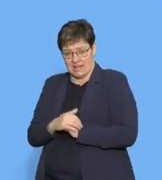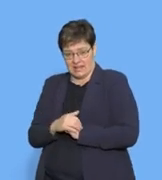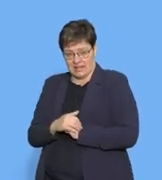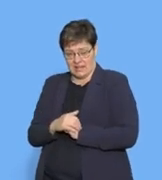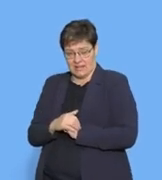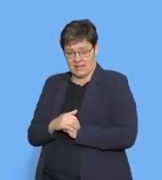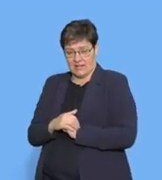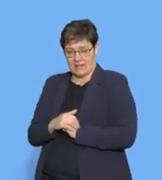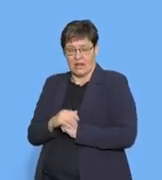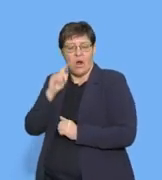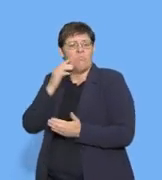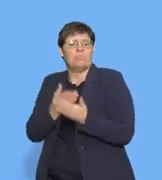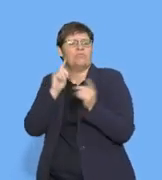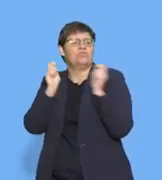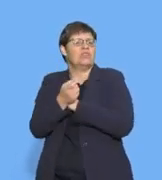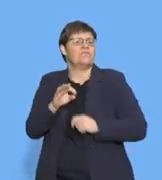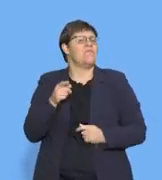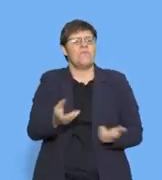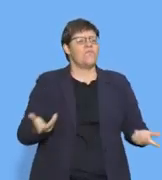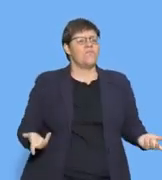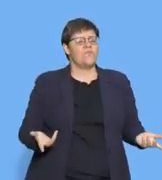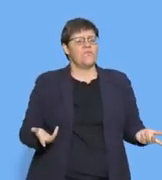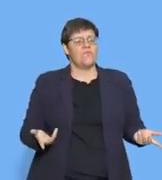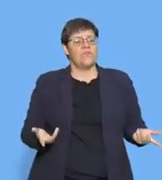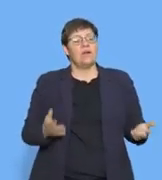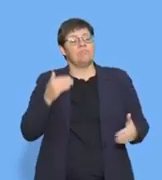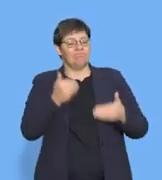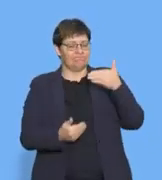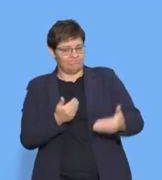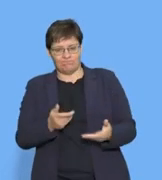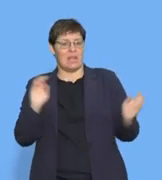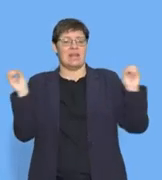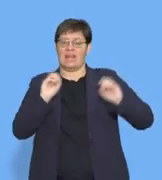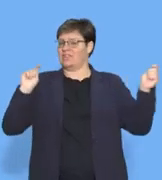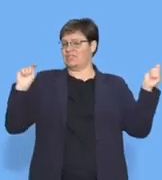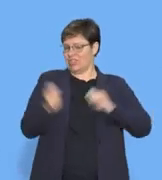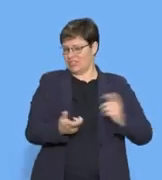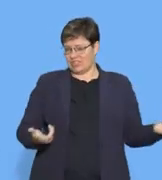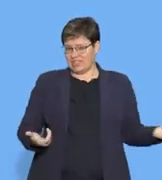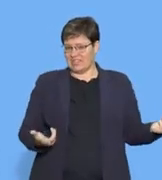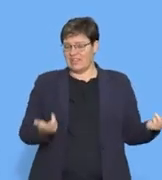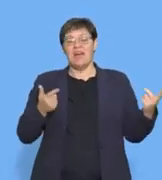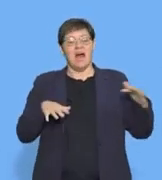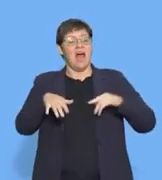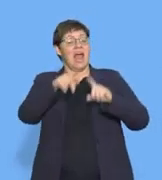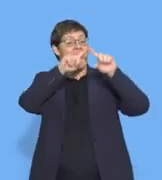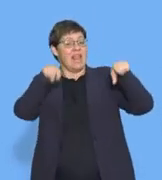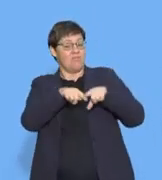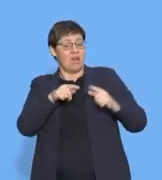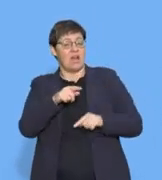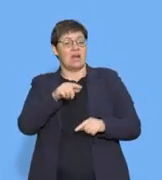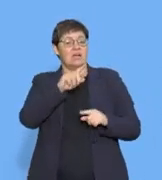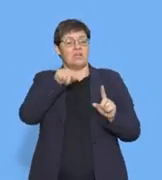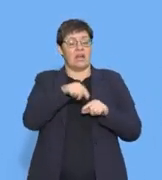180 minus A. And how does our proof change for that? If you go through the steps for our proof, nothing changes